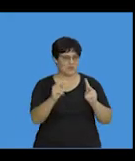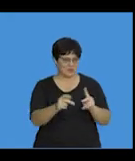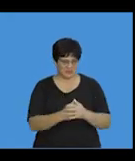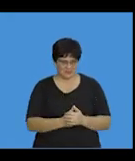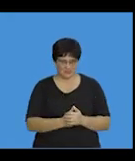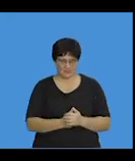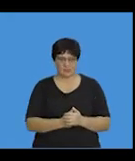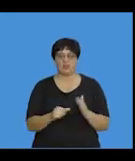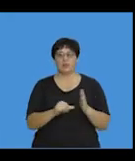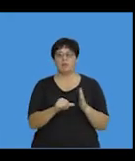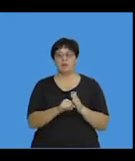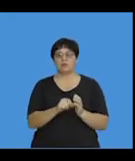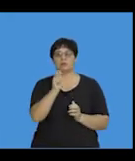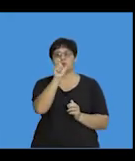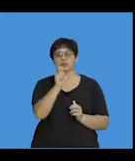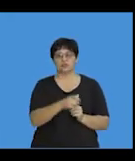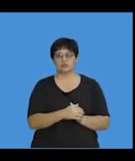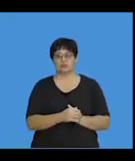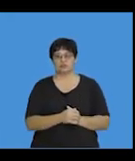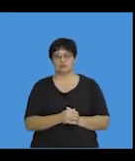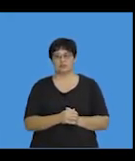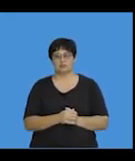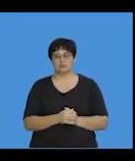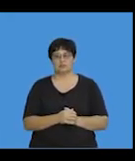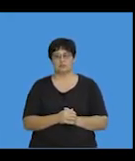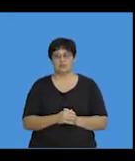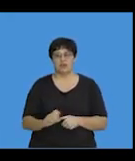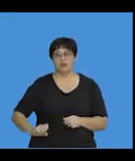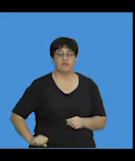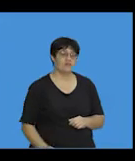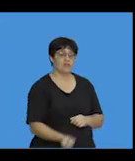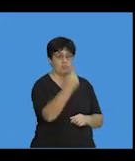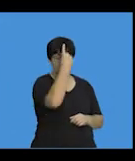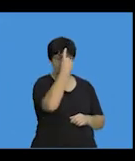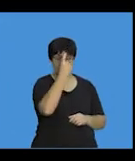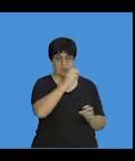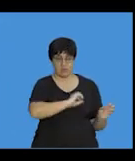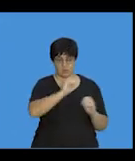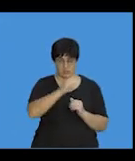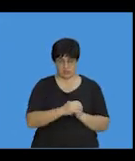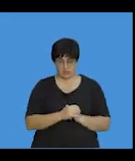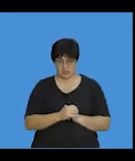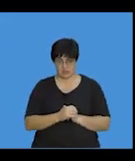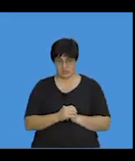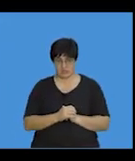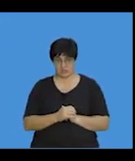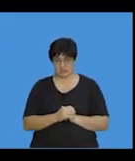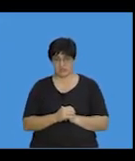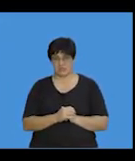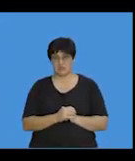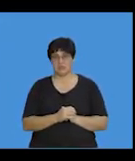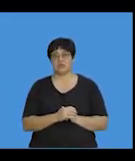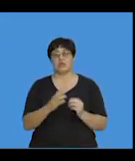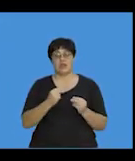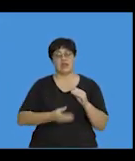Our keywords are vertical projectile motion. We're going to define it again for you.